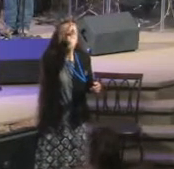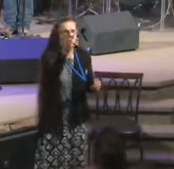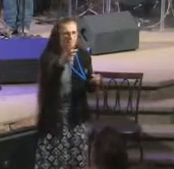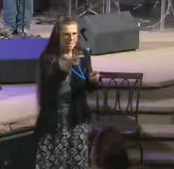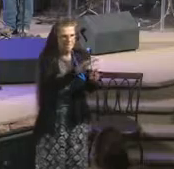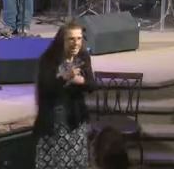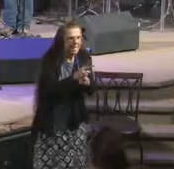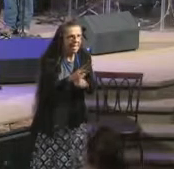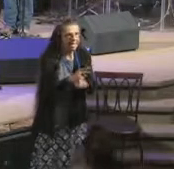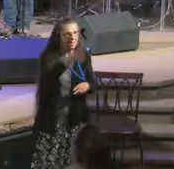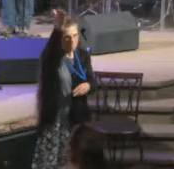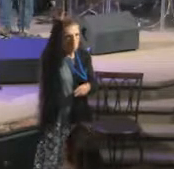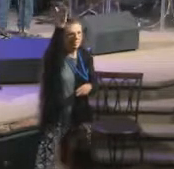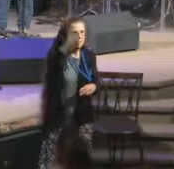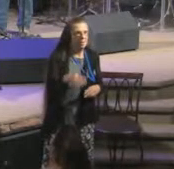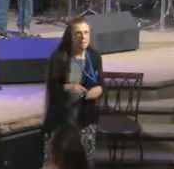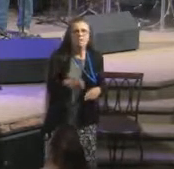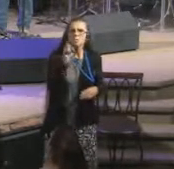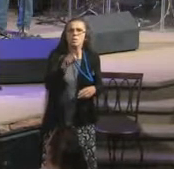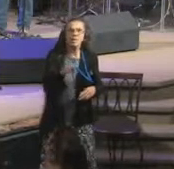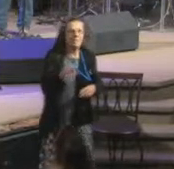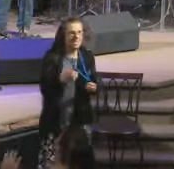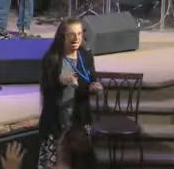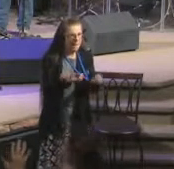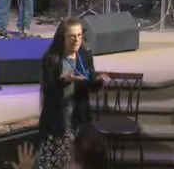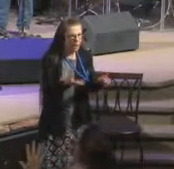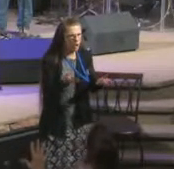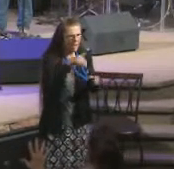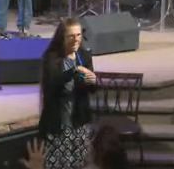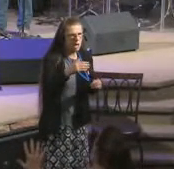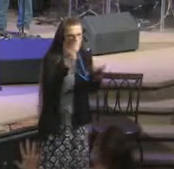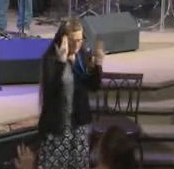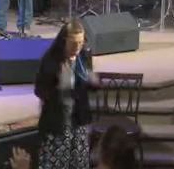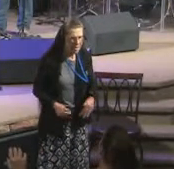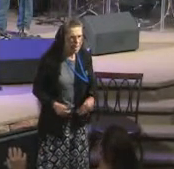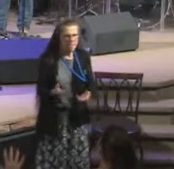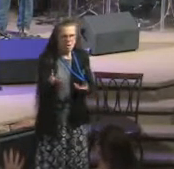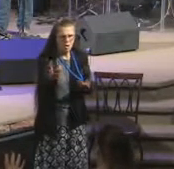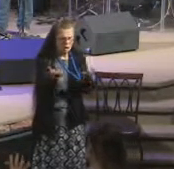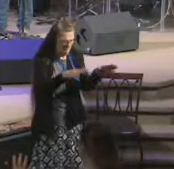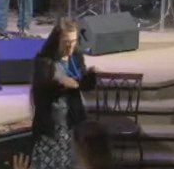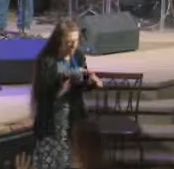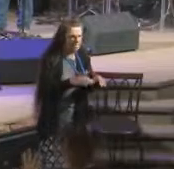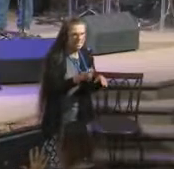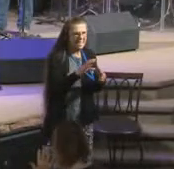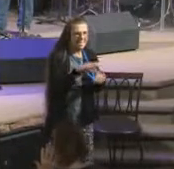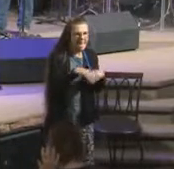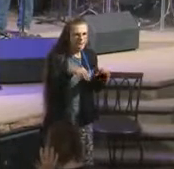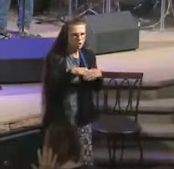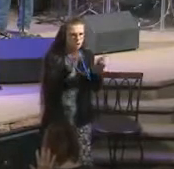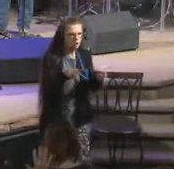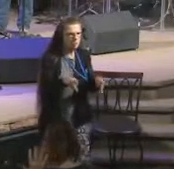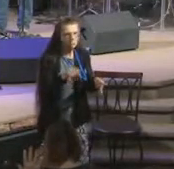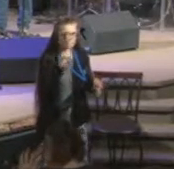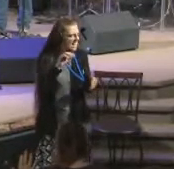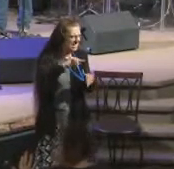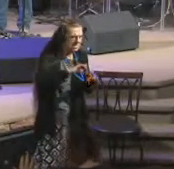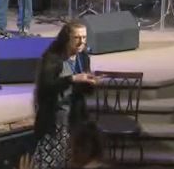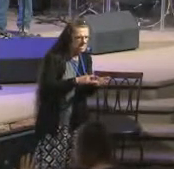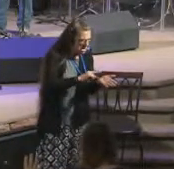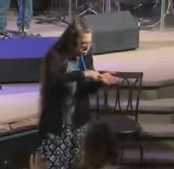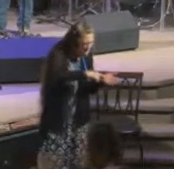of. So we're needing a supernatural miracle in our body. That, Lord, there are things that counselors cannot touch and that